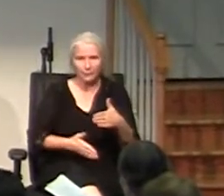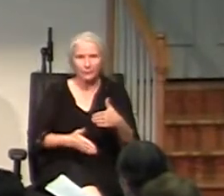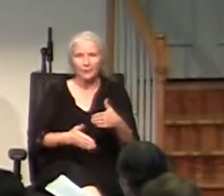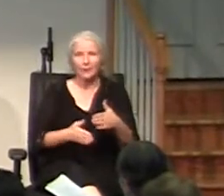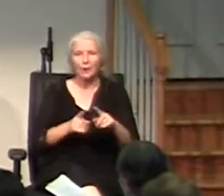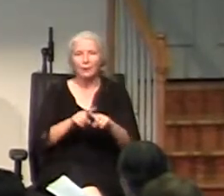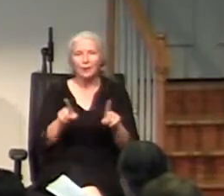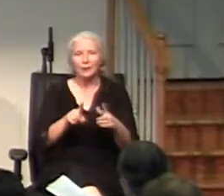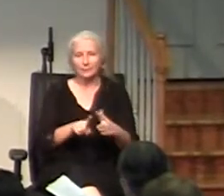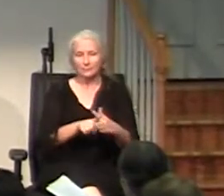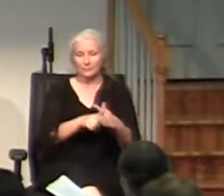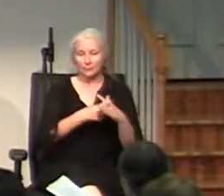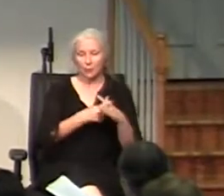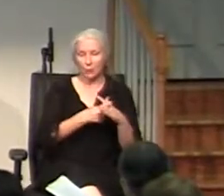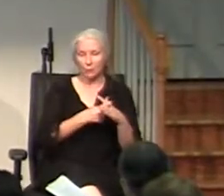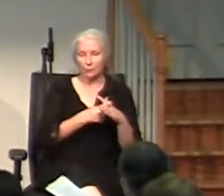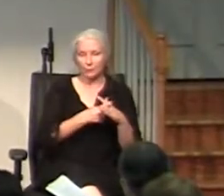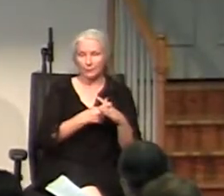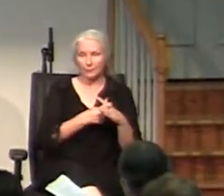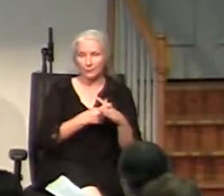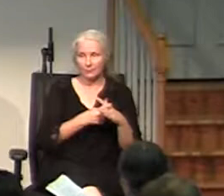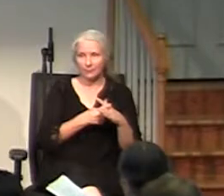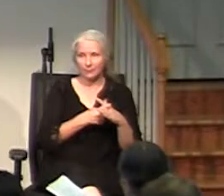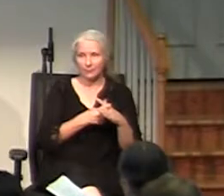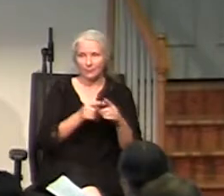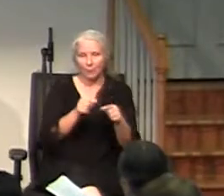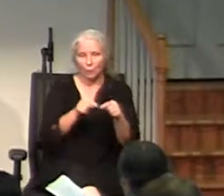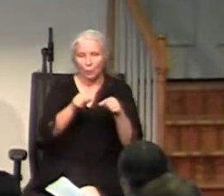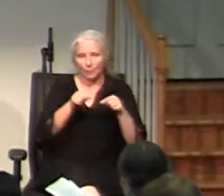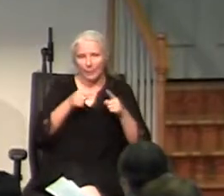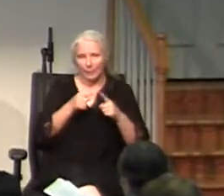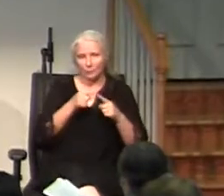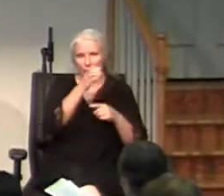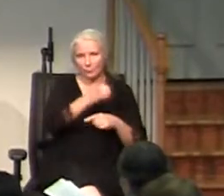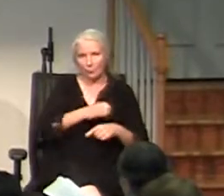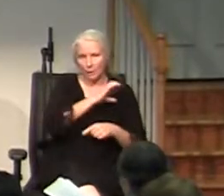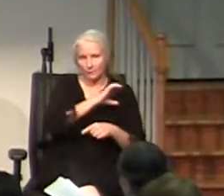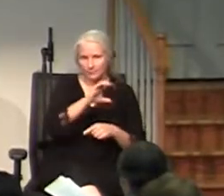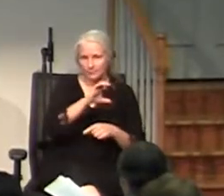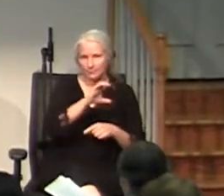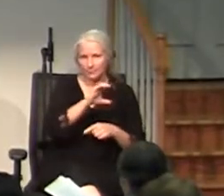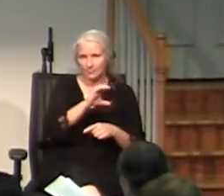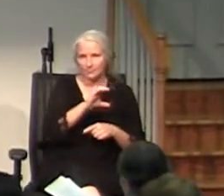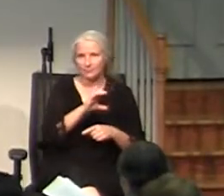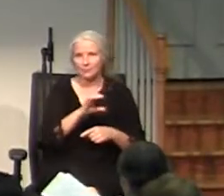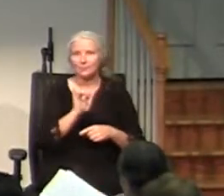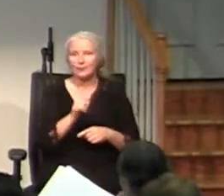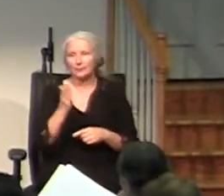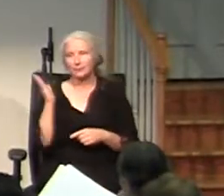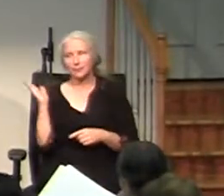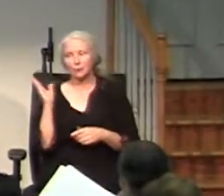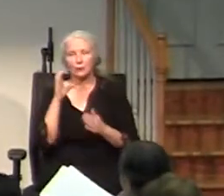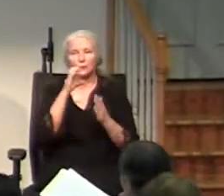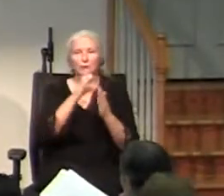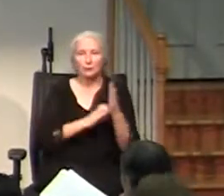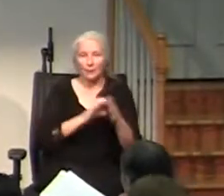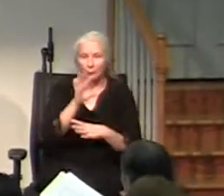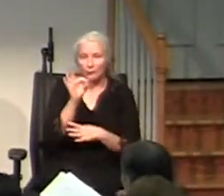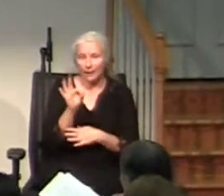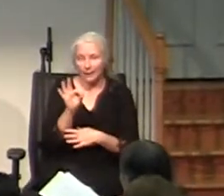they'll start, they'll work back to the cause. And that's what we have here. Chapter 9 is the basis